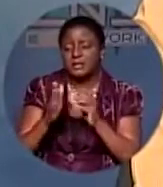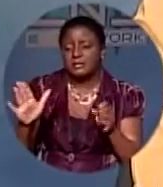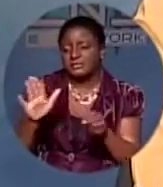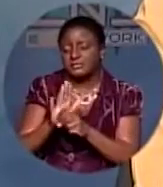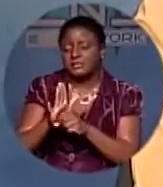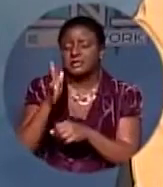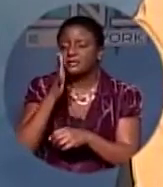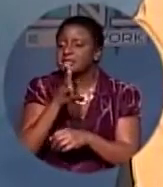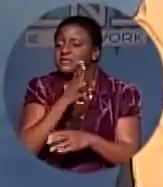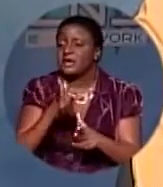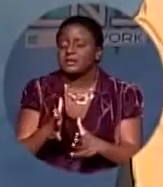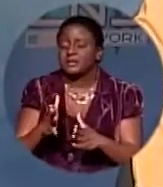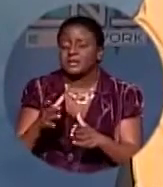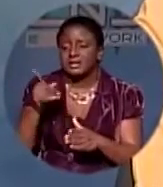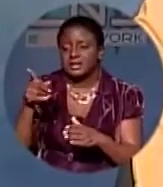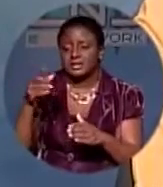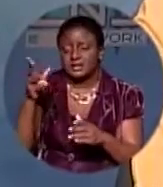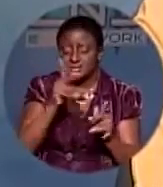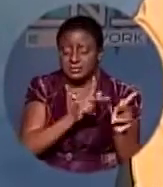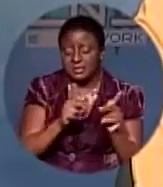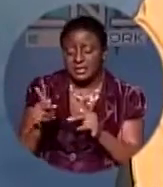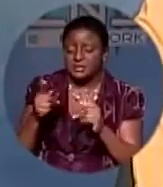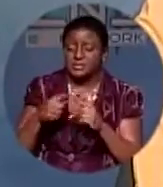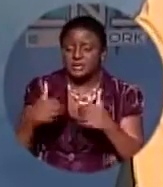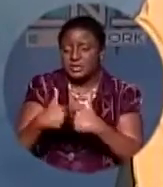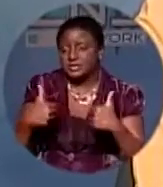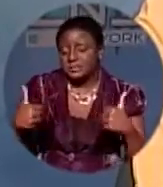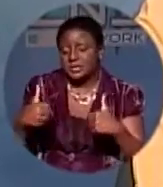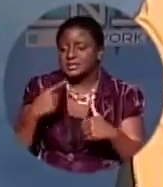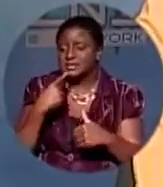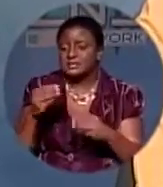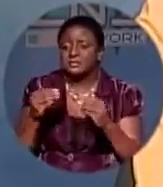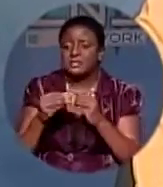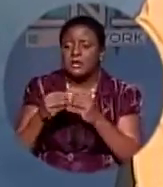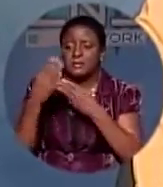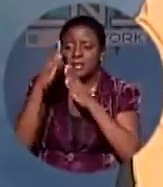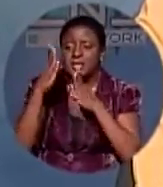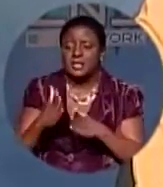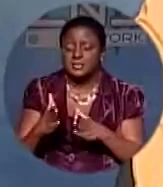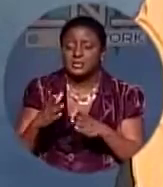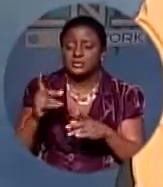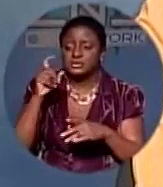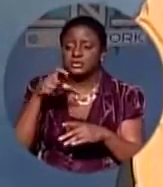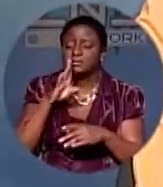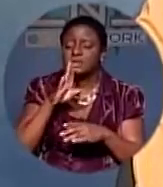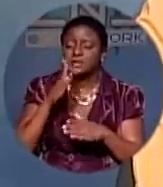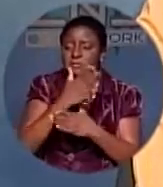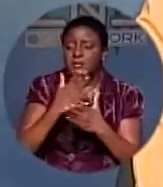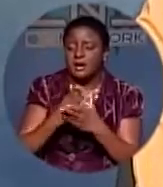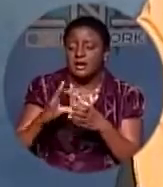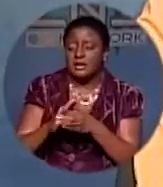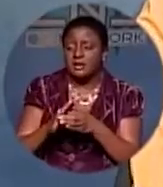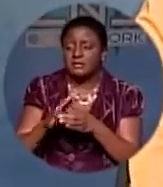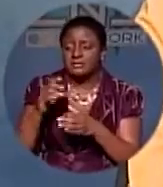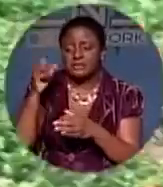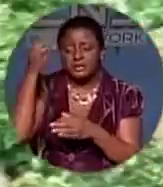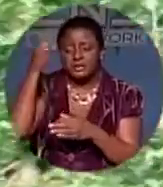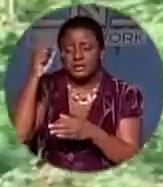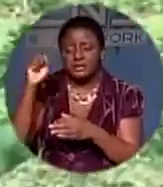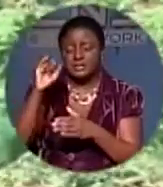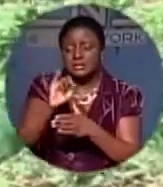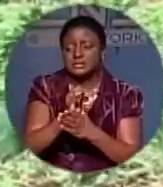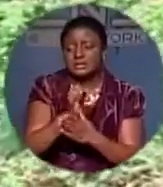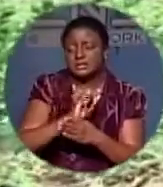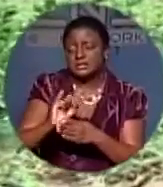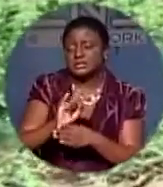plans to expand and says that more Bahamians should be a part of this industry. Cyan Thompson has more. Clyde